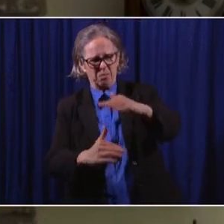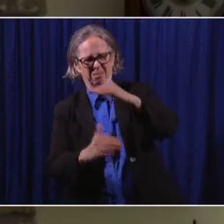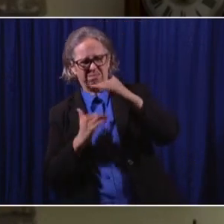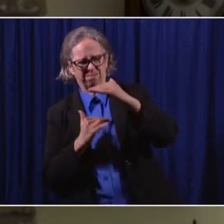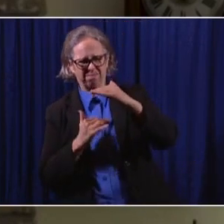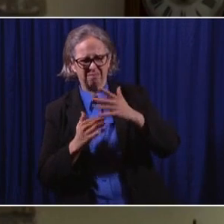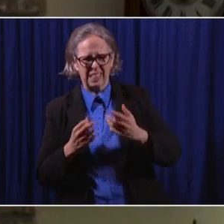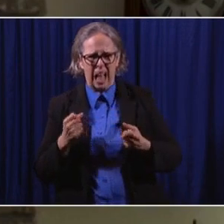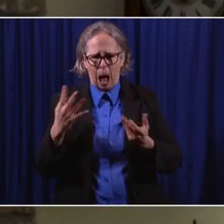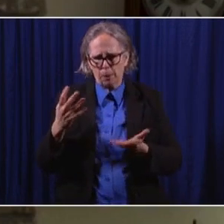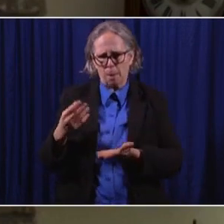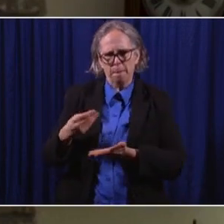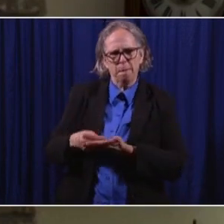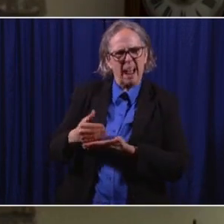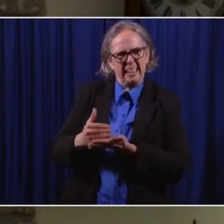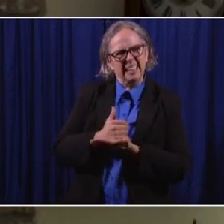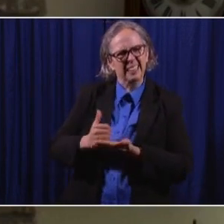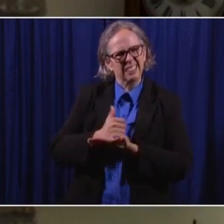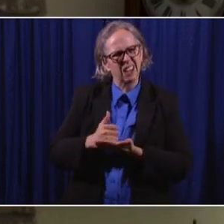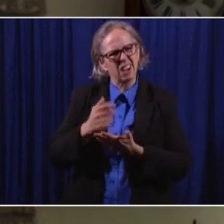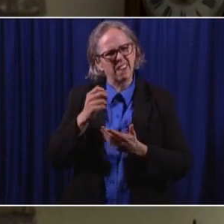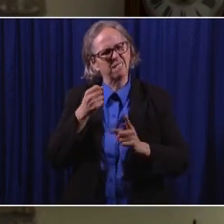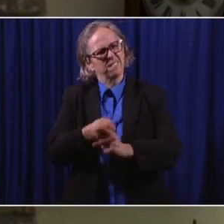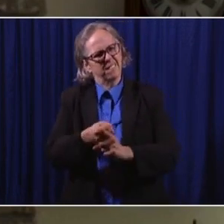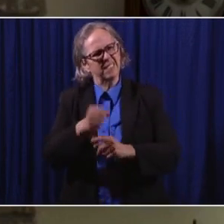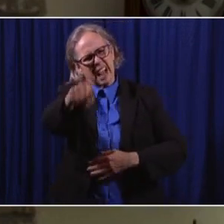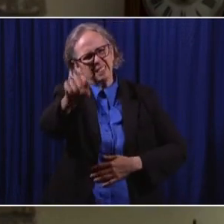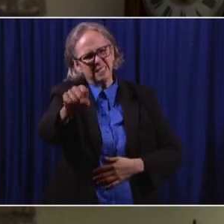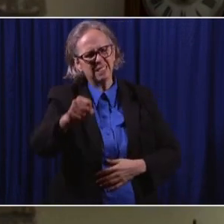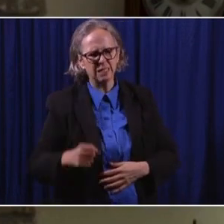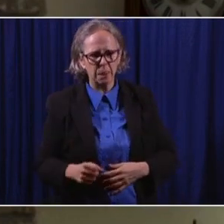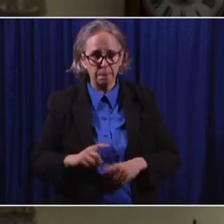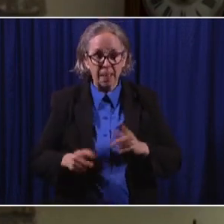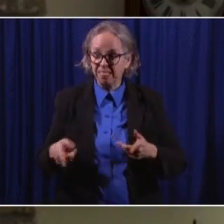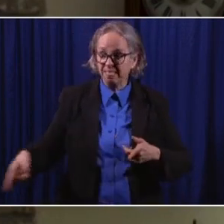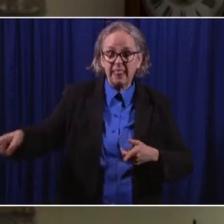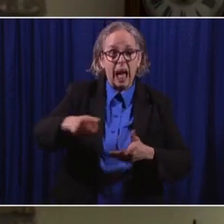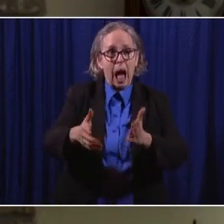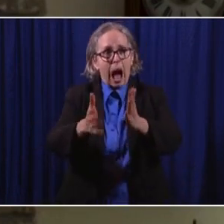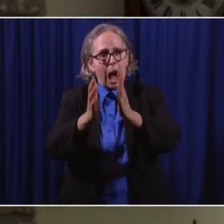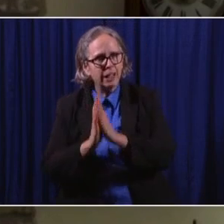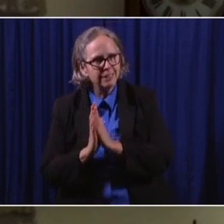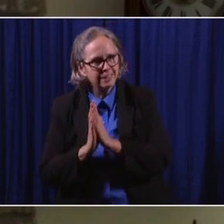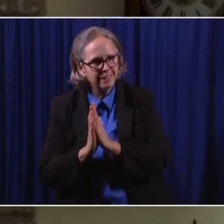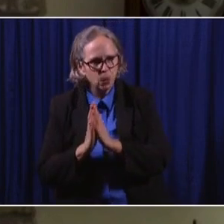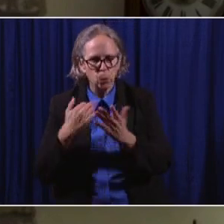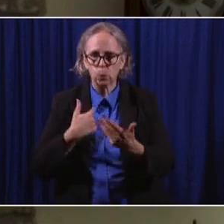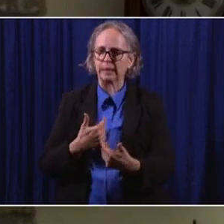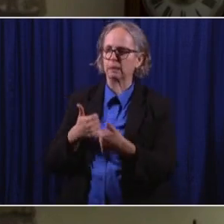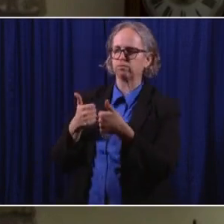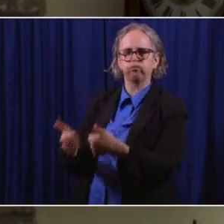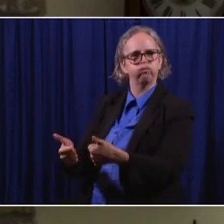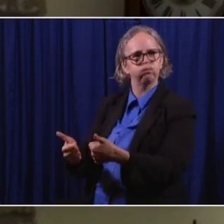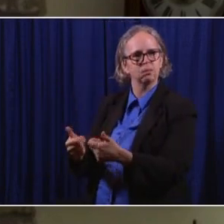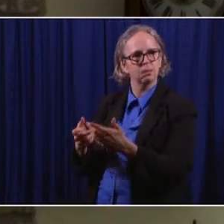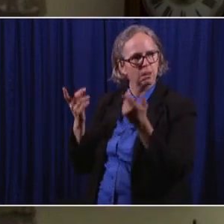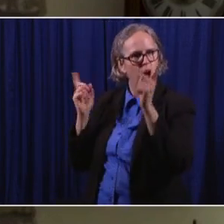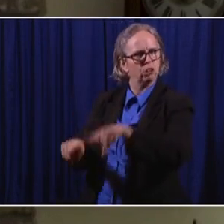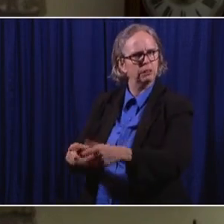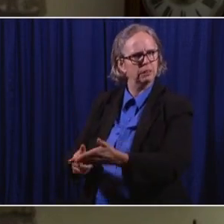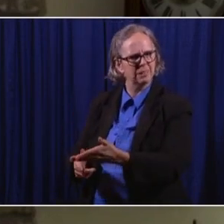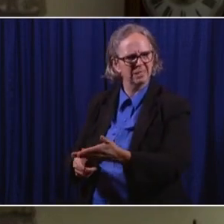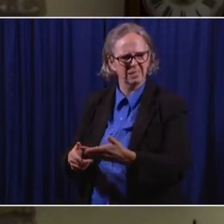big the room, what angles the room has, et cetera. But we followed what they asked us to do in putting no 25% and no 50%.